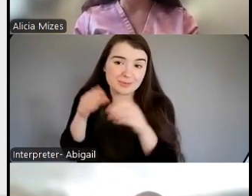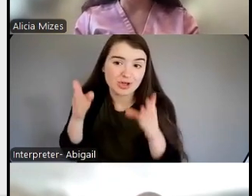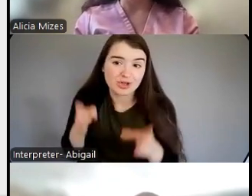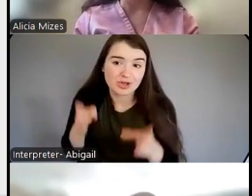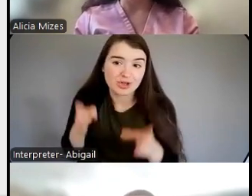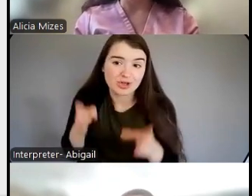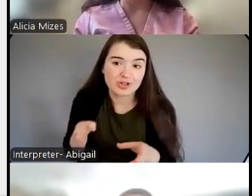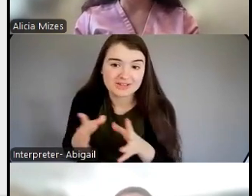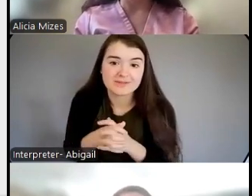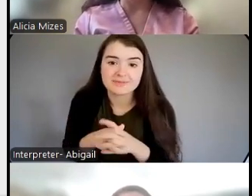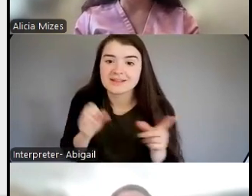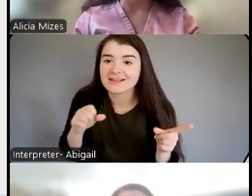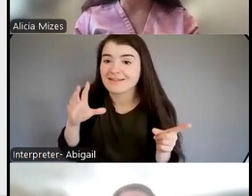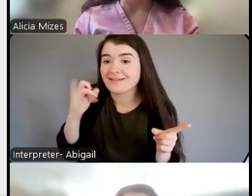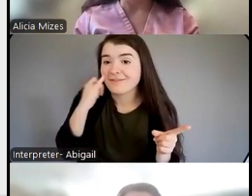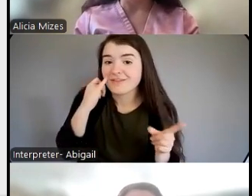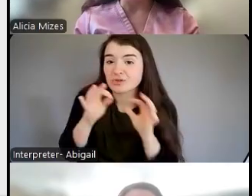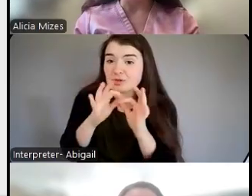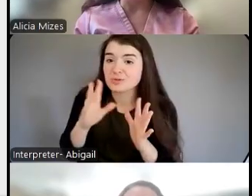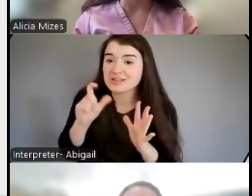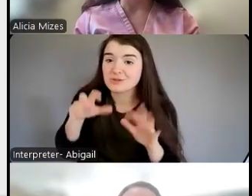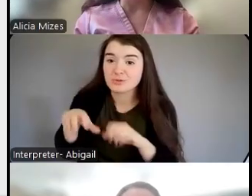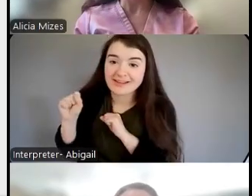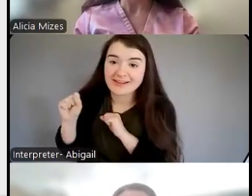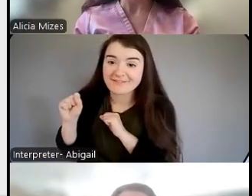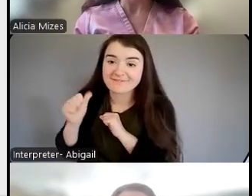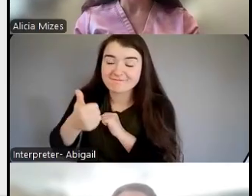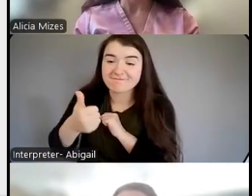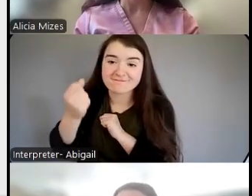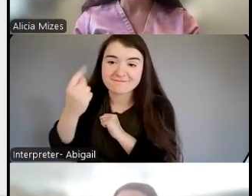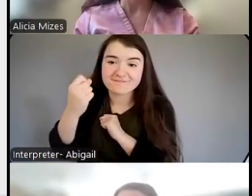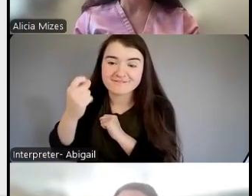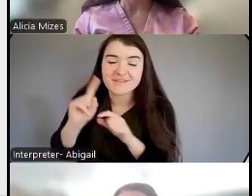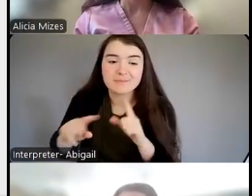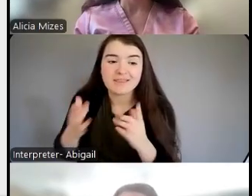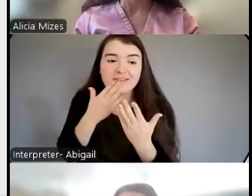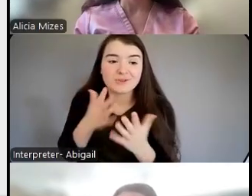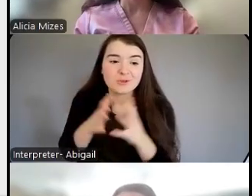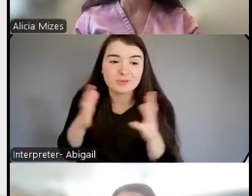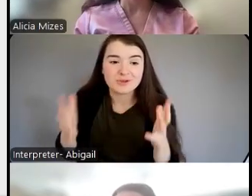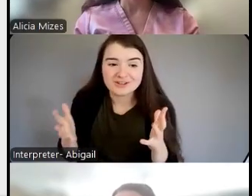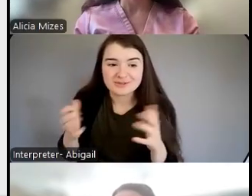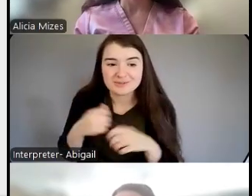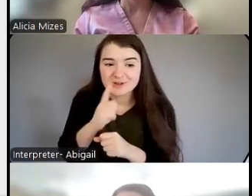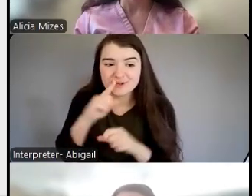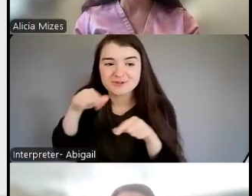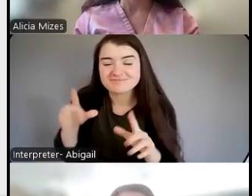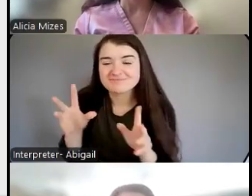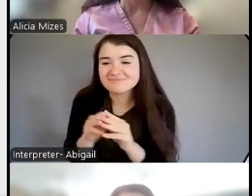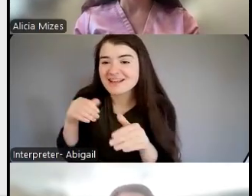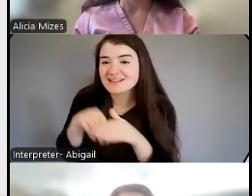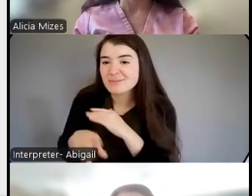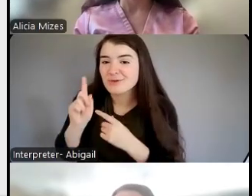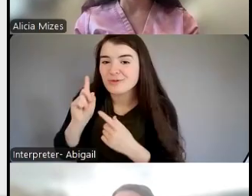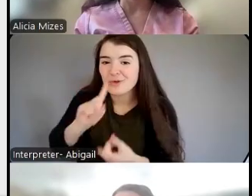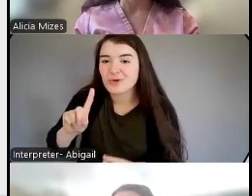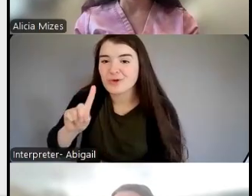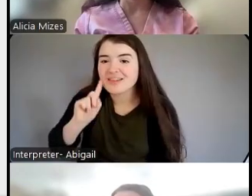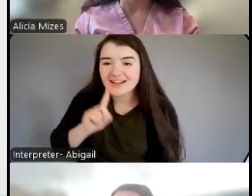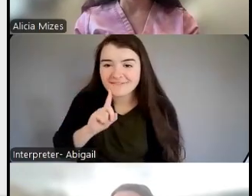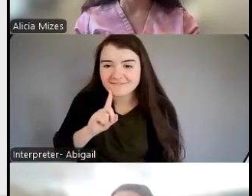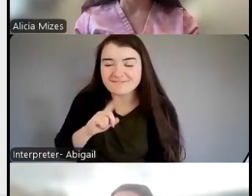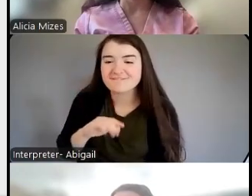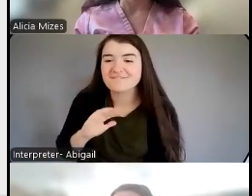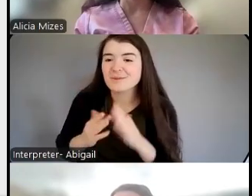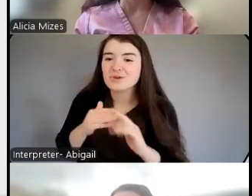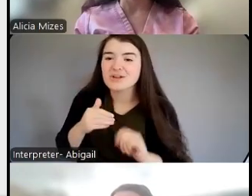our interpreters need to jump off, understood. But thank you so much for making sure that this is accessible to our deaf community members that were